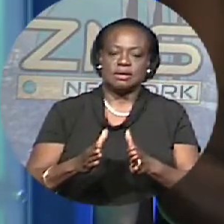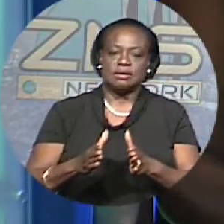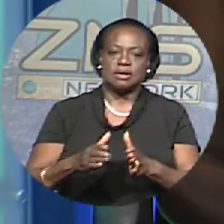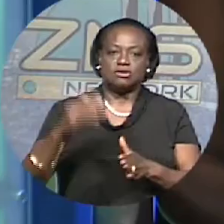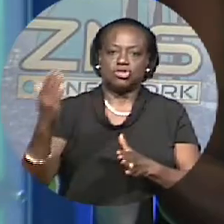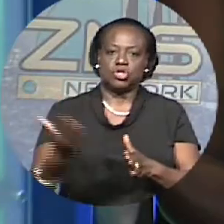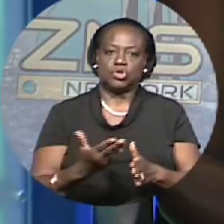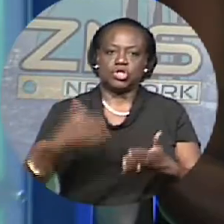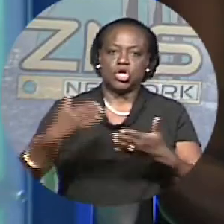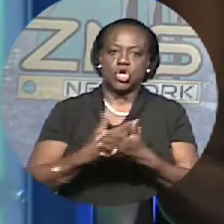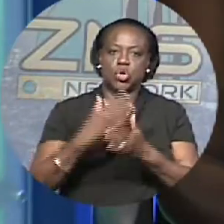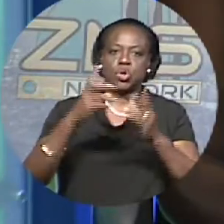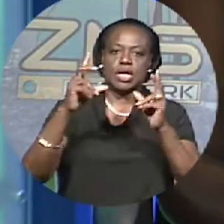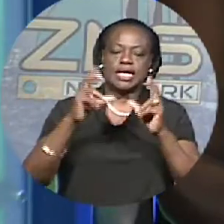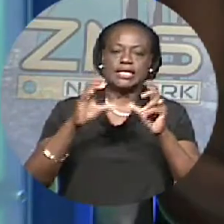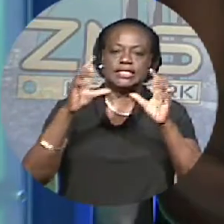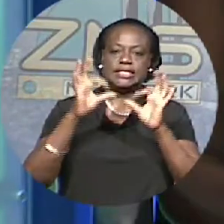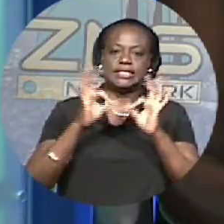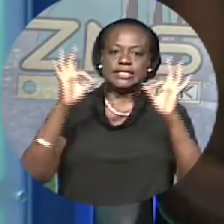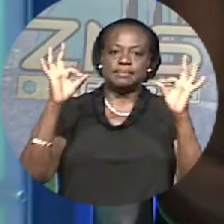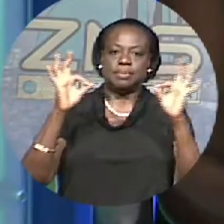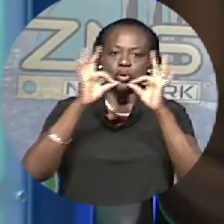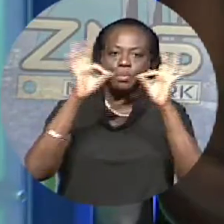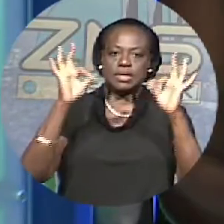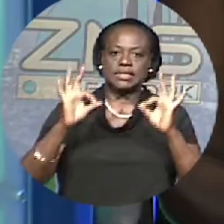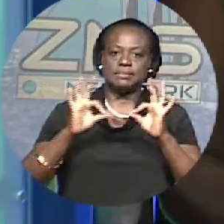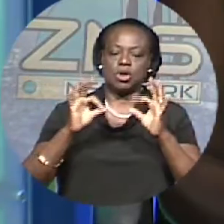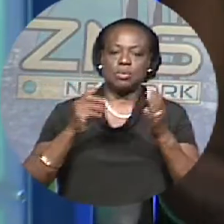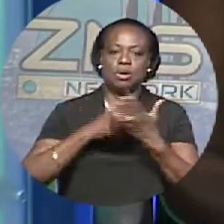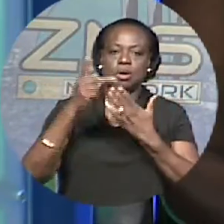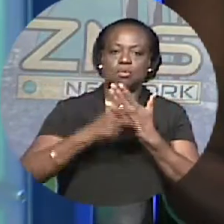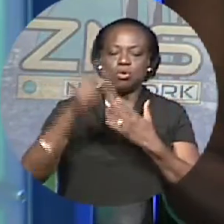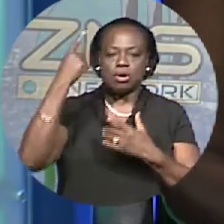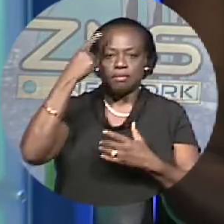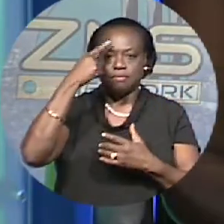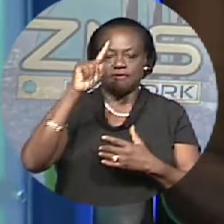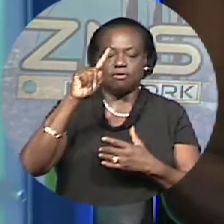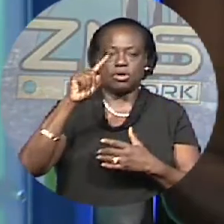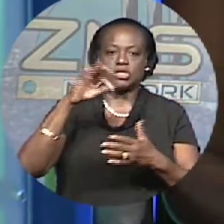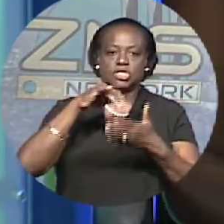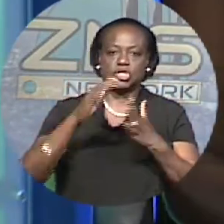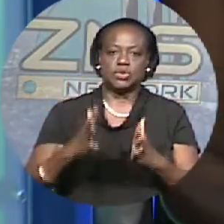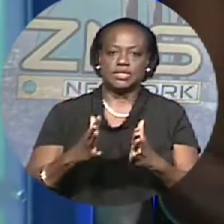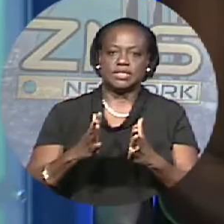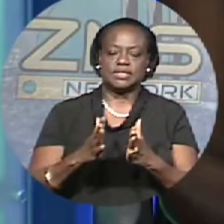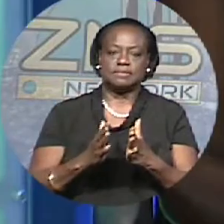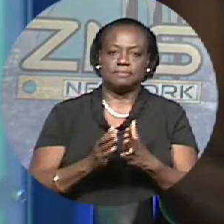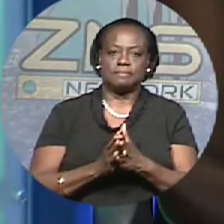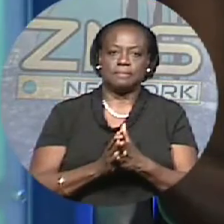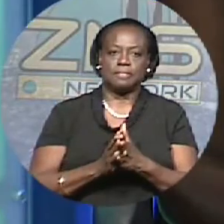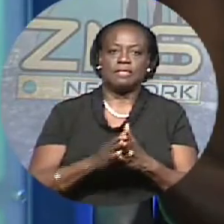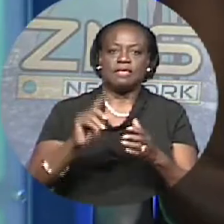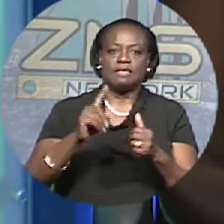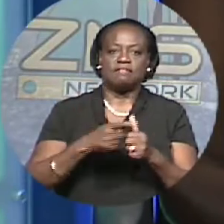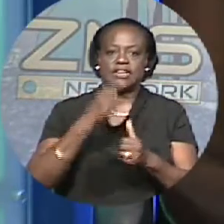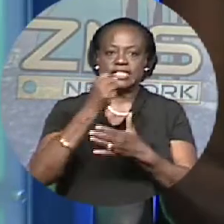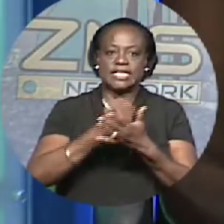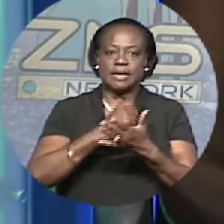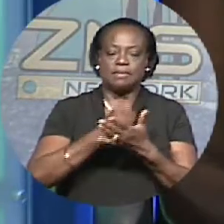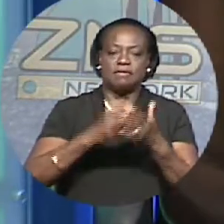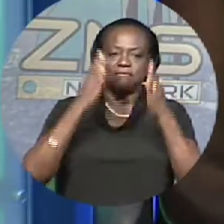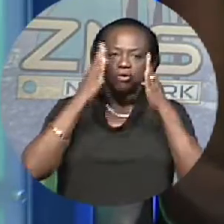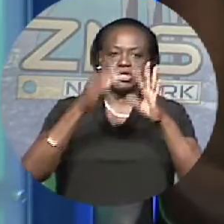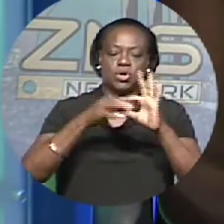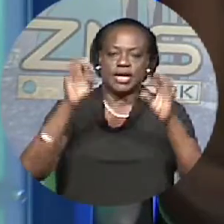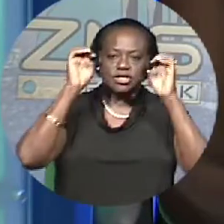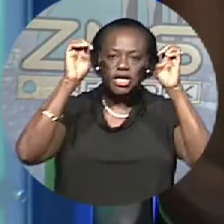Standardized Diploma Program for 10th grade students. Our first segment of the news this Sunday focuses on education. Well, after